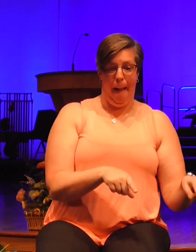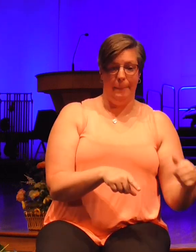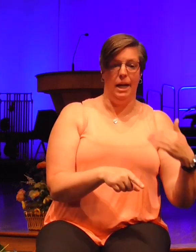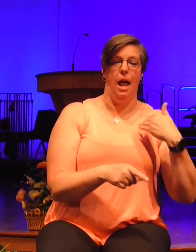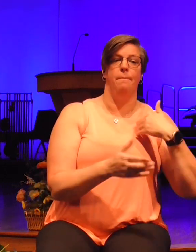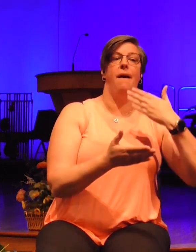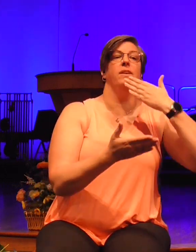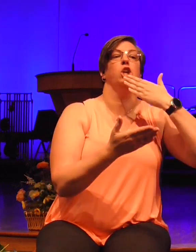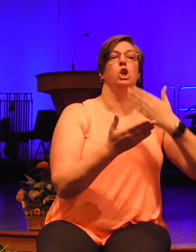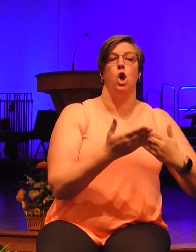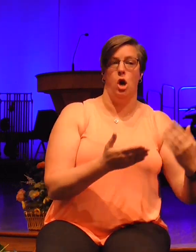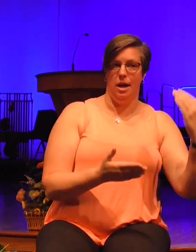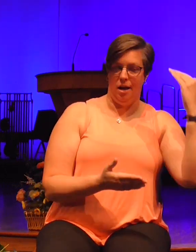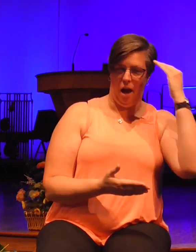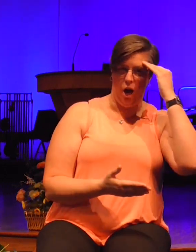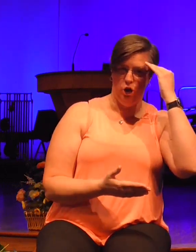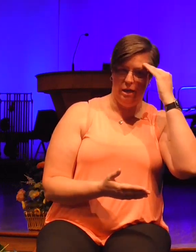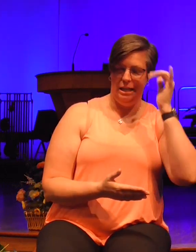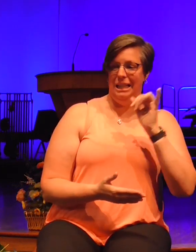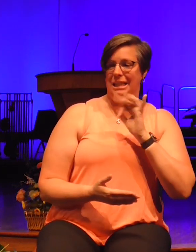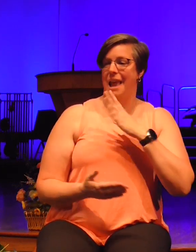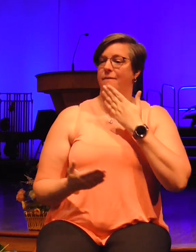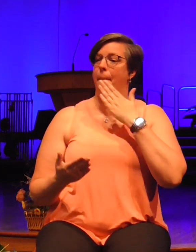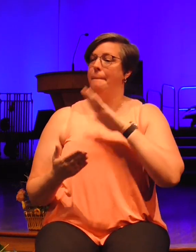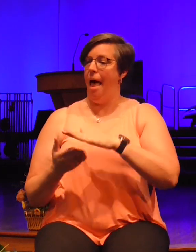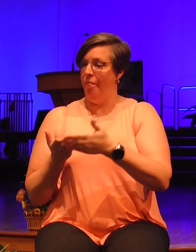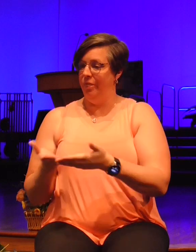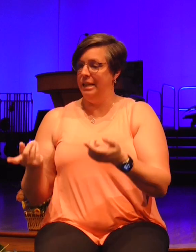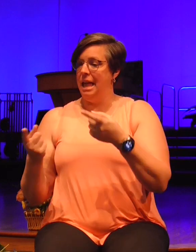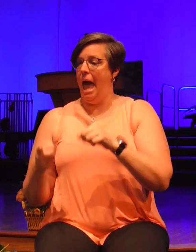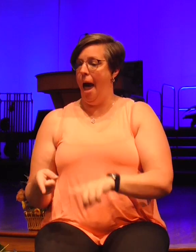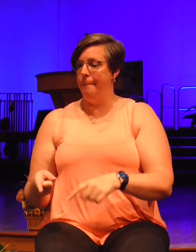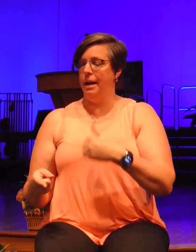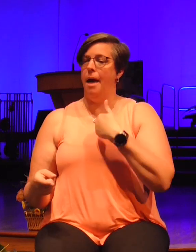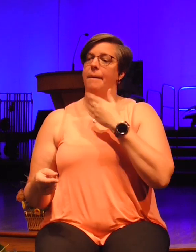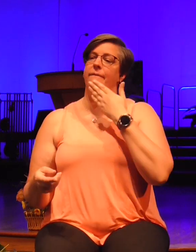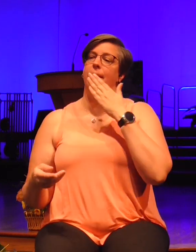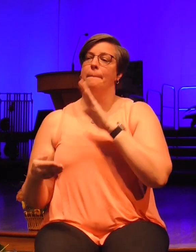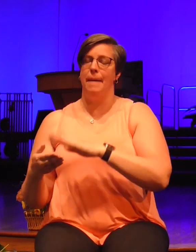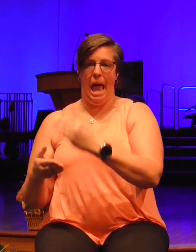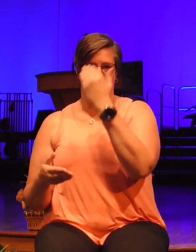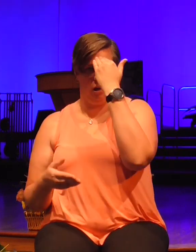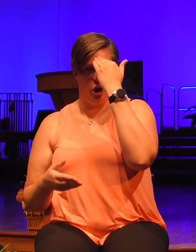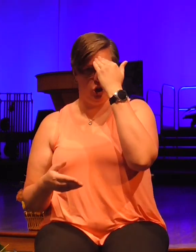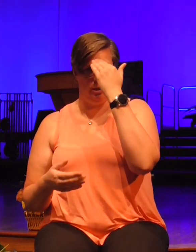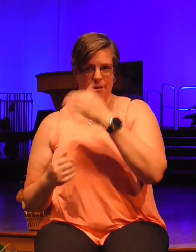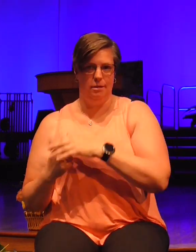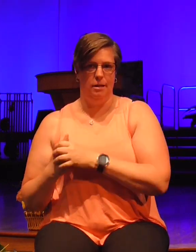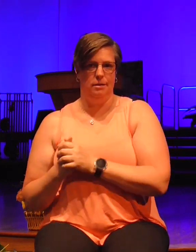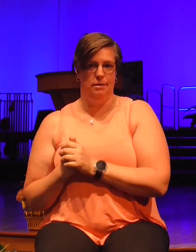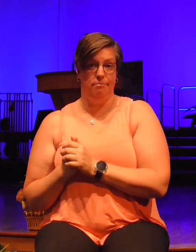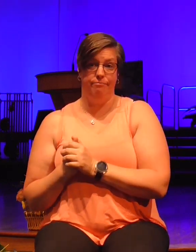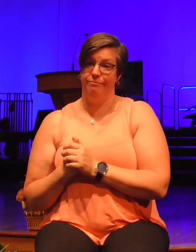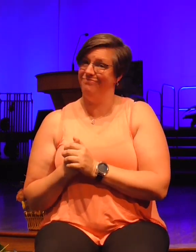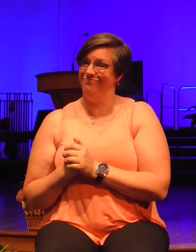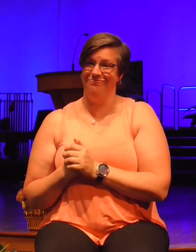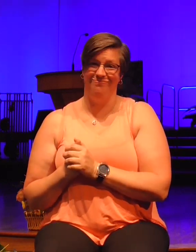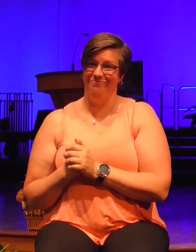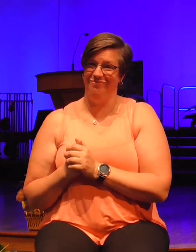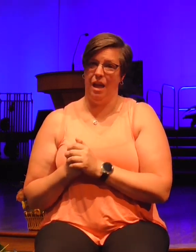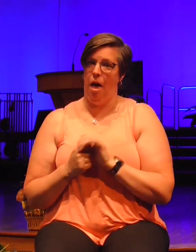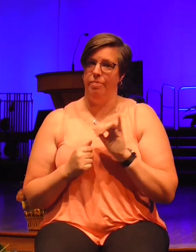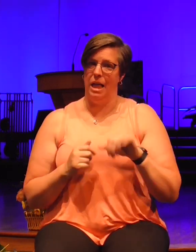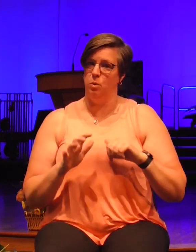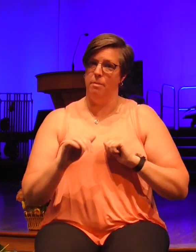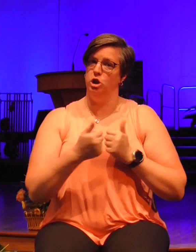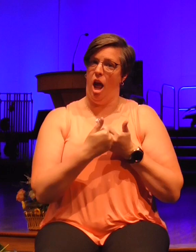good consciousness. If I have bad things happening to me, I must have bad consciousness. And that's what I'm